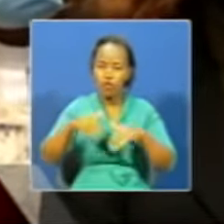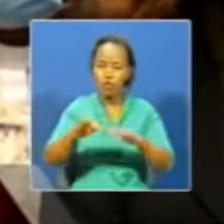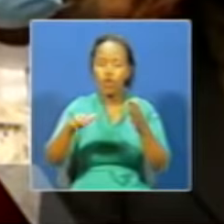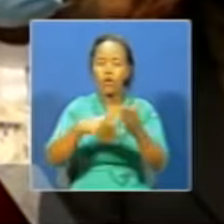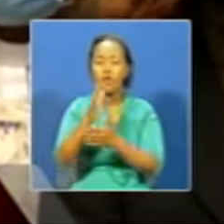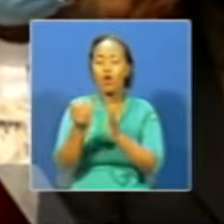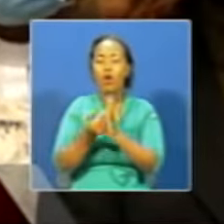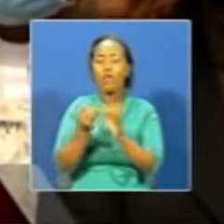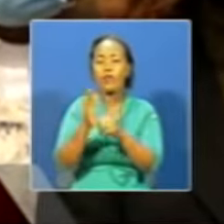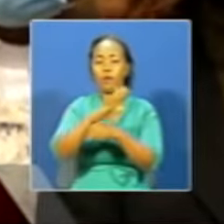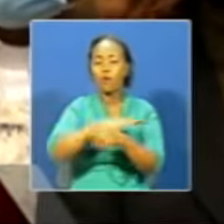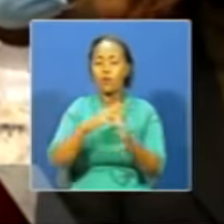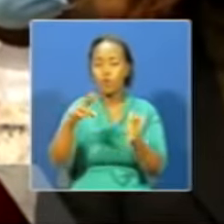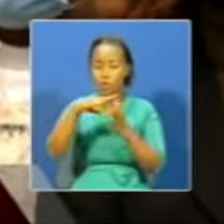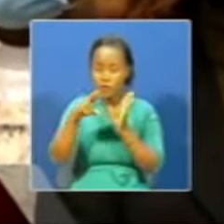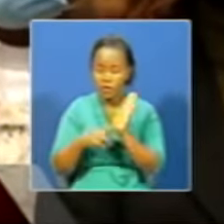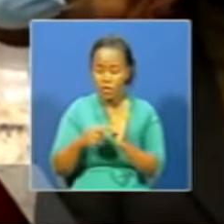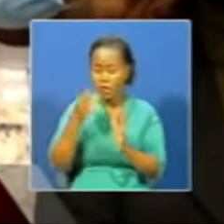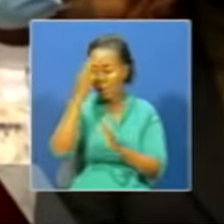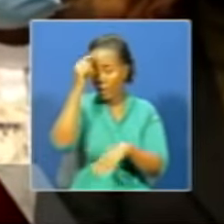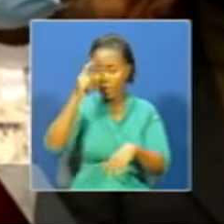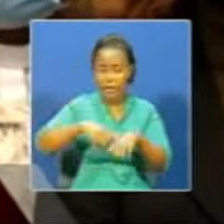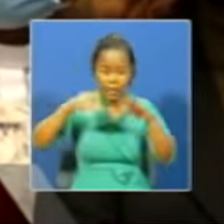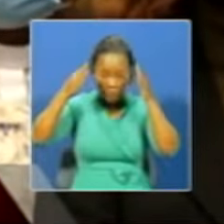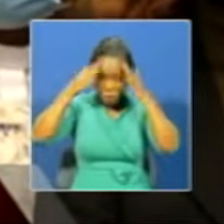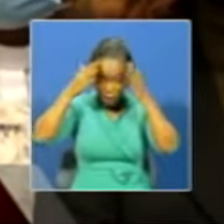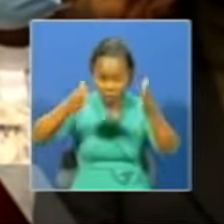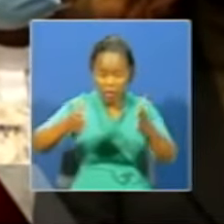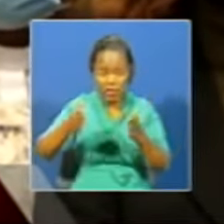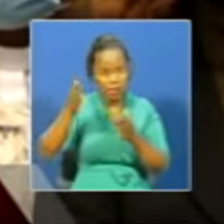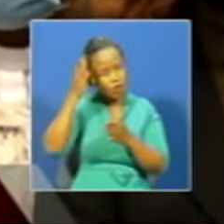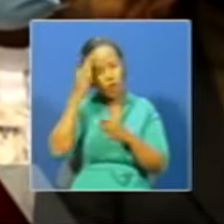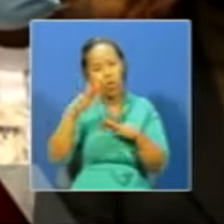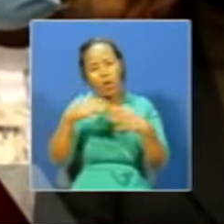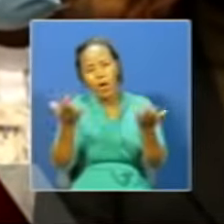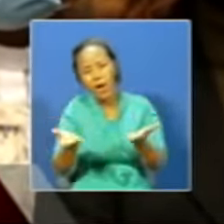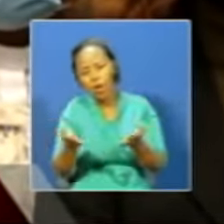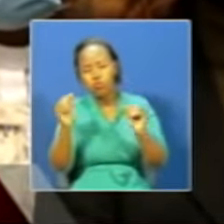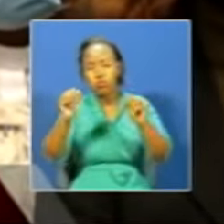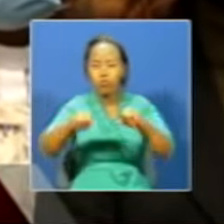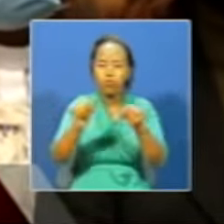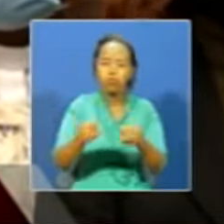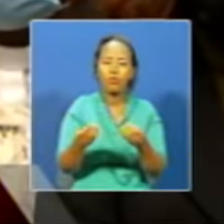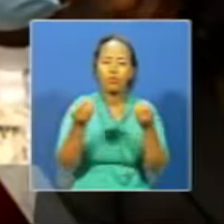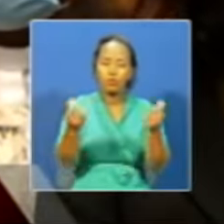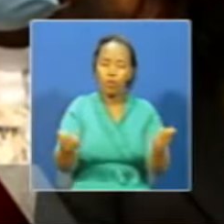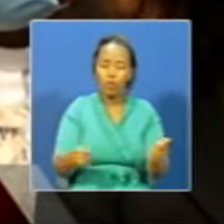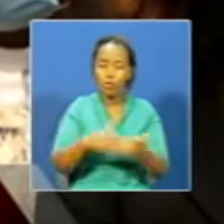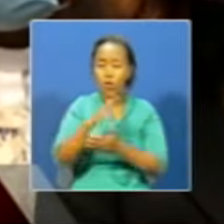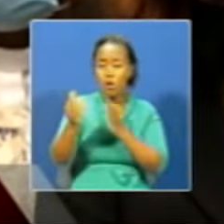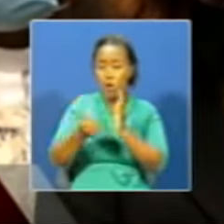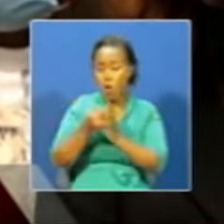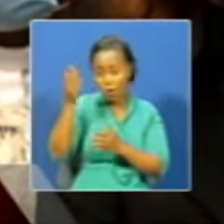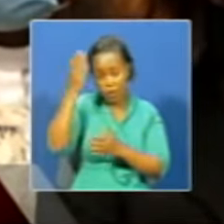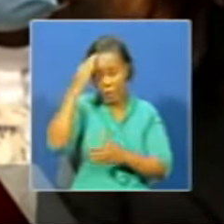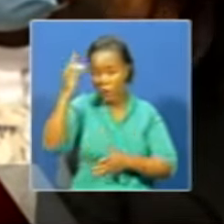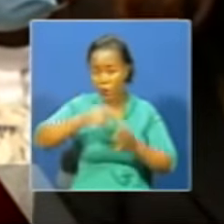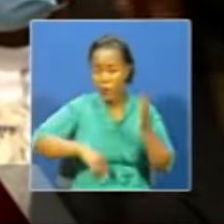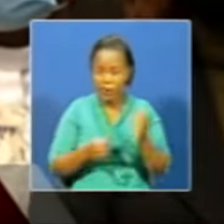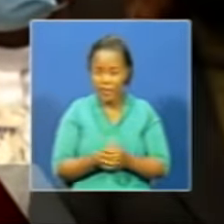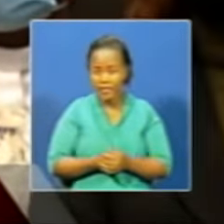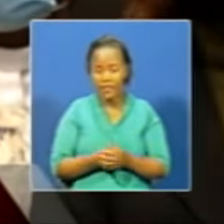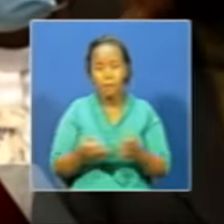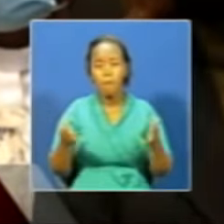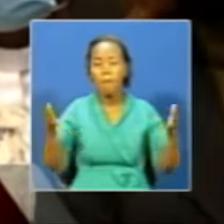given as we look into what we are able to accommodate. And as we all know, there is always the line